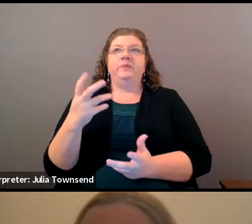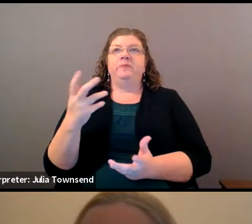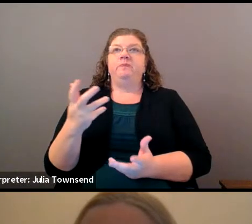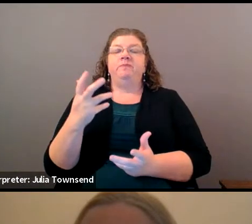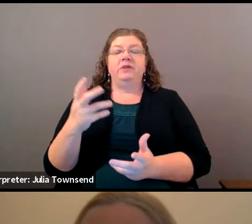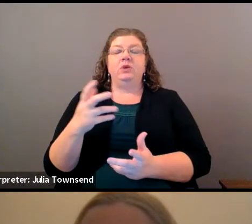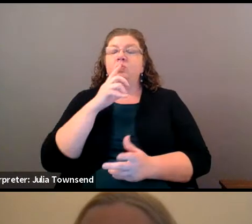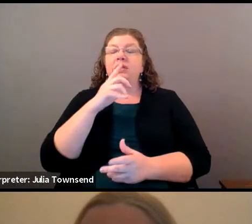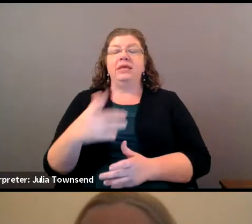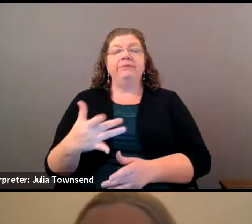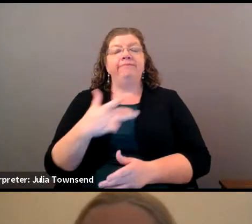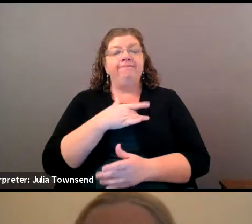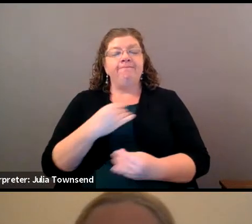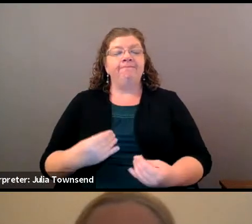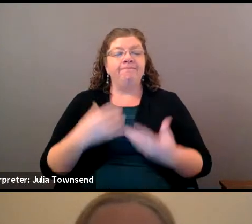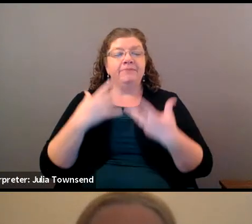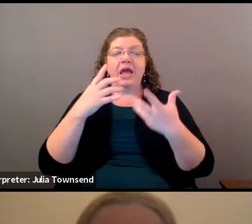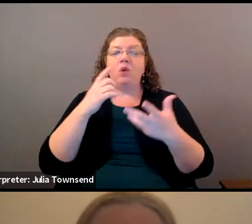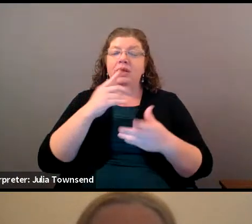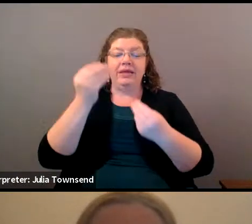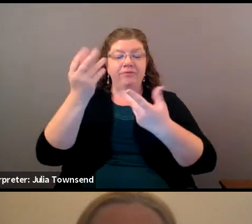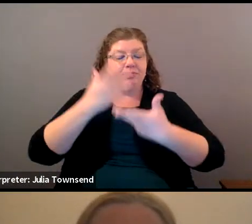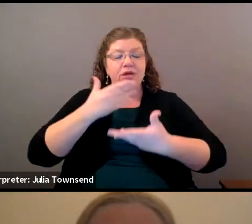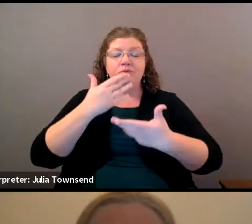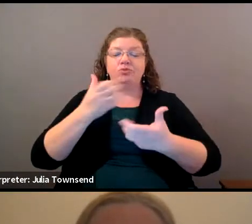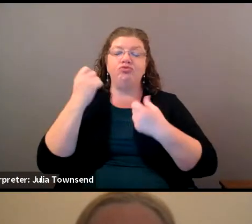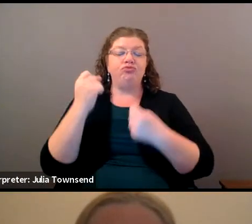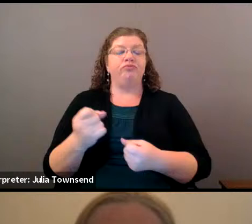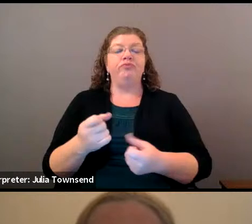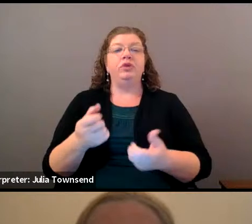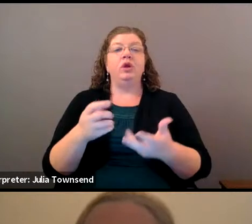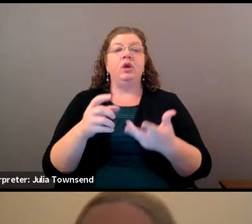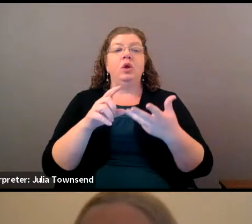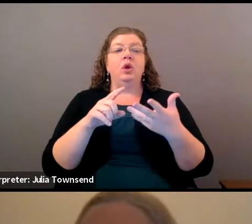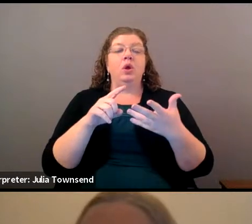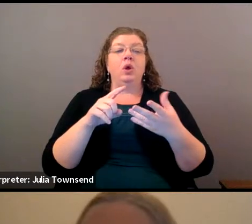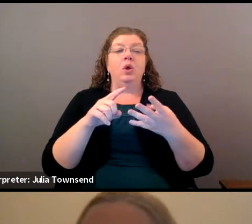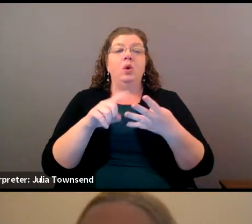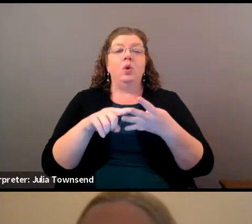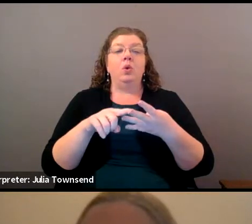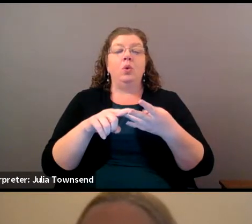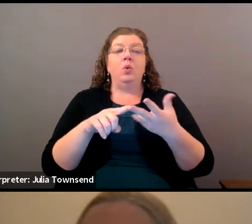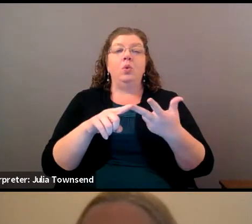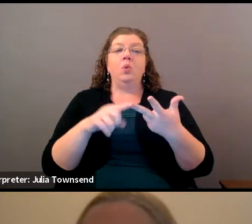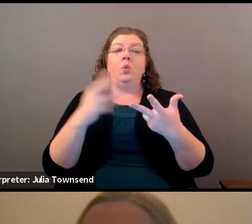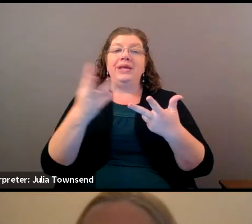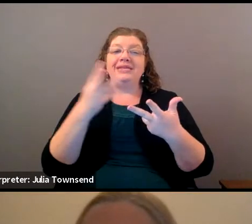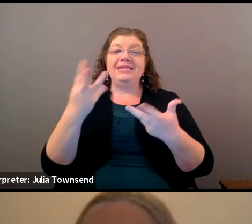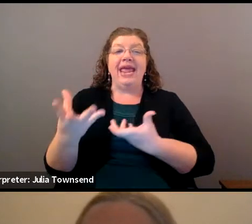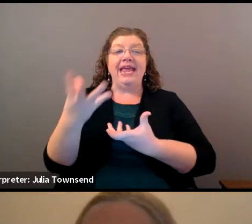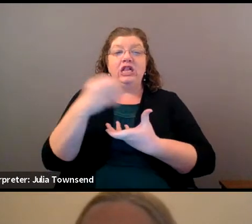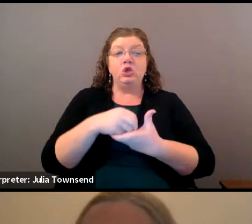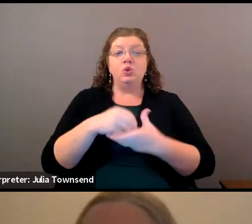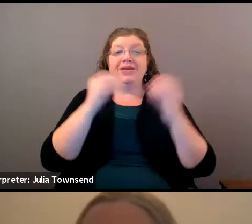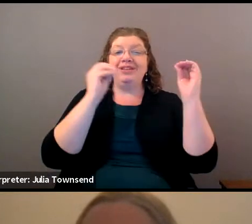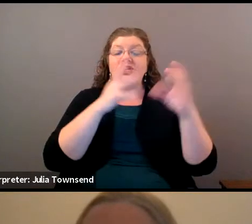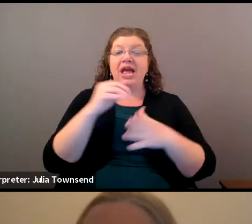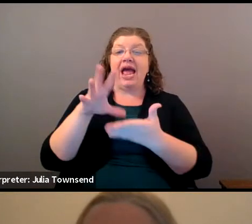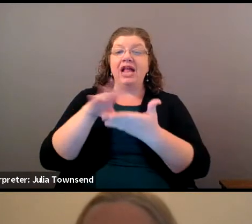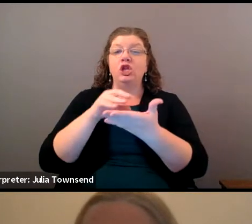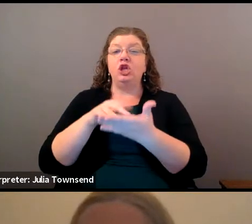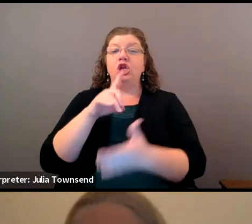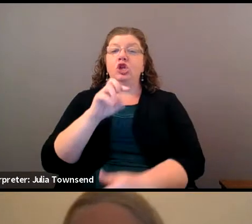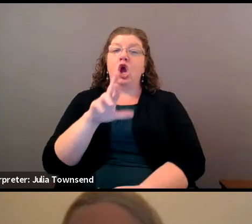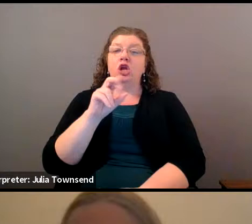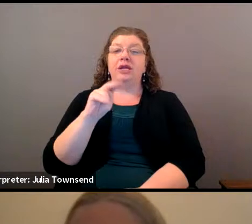compelling charge. On Wednesday, it's all about teaching and learning, inclusive teaching and learning. And Dr. Nancy Fry will be